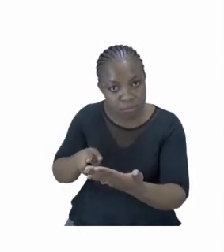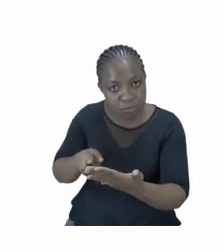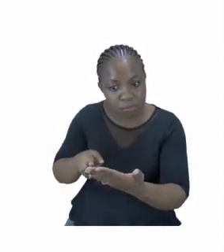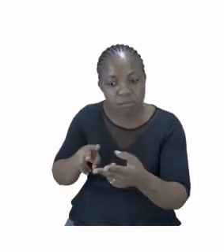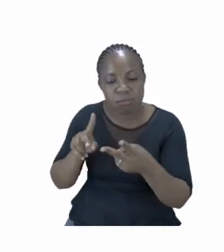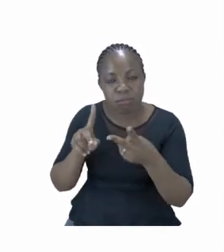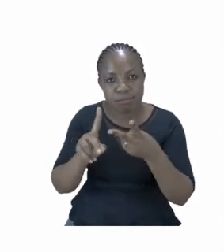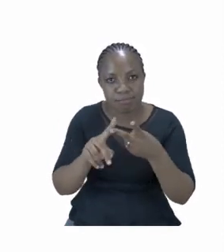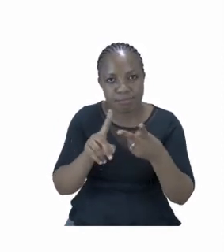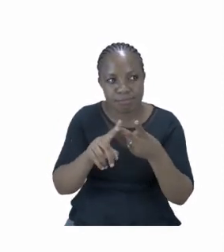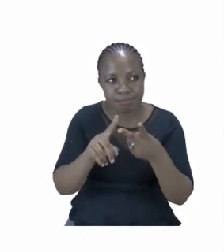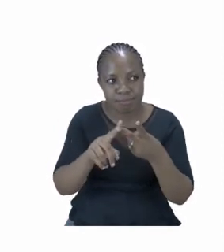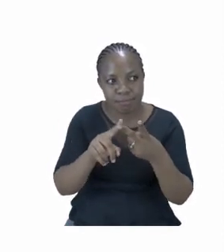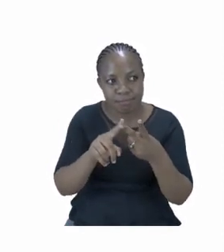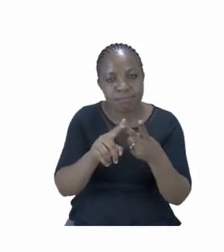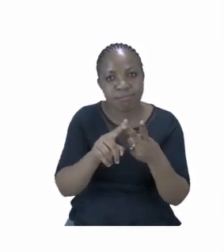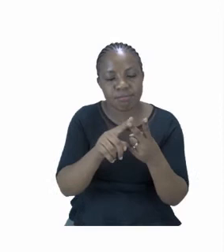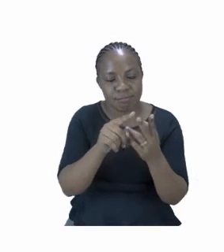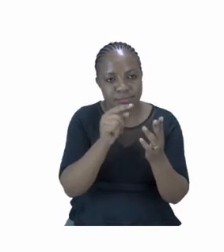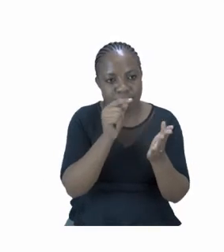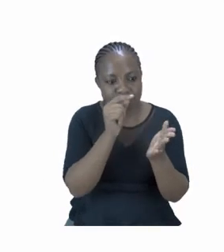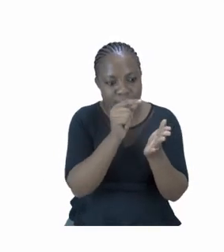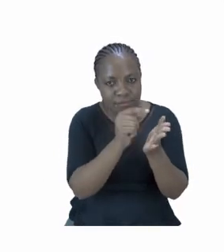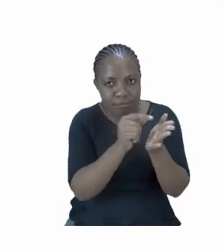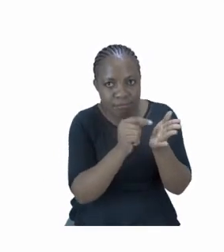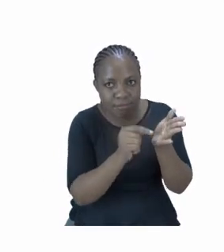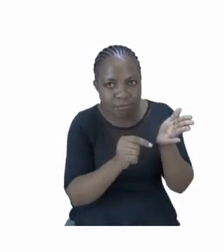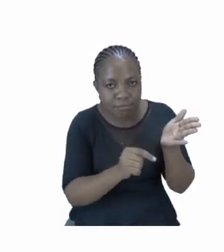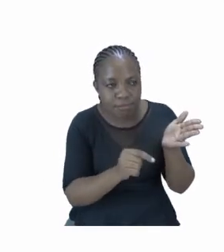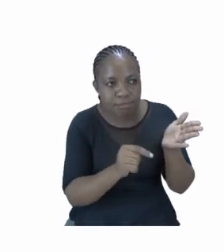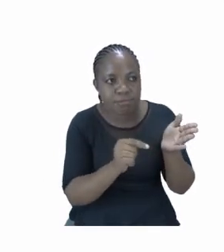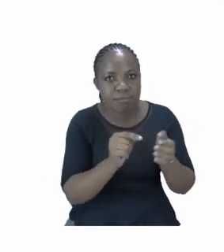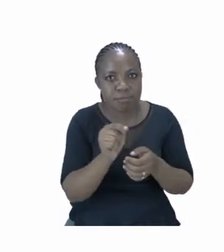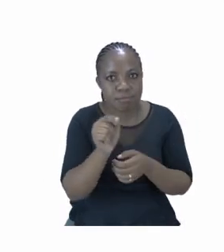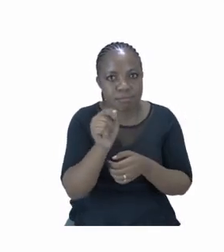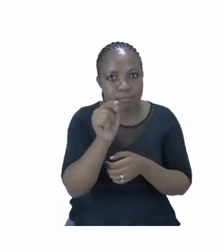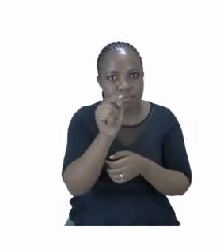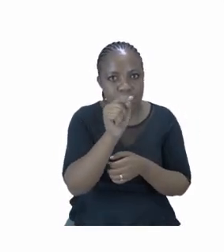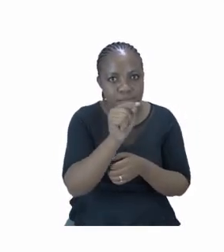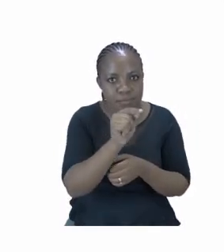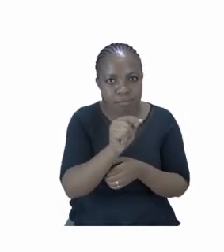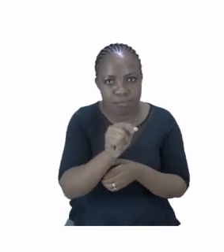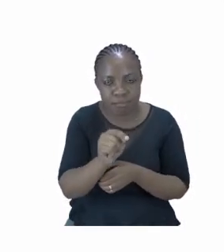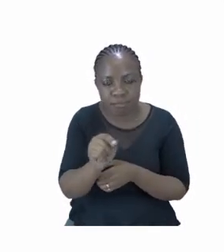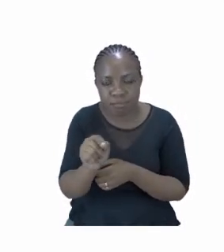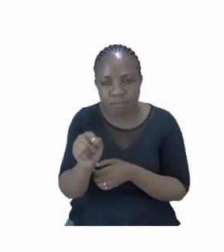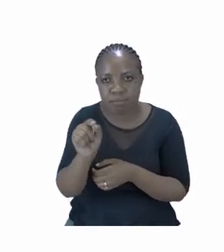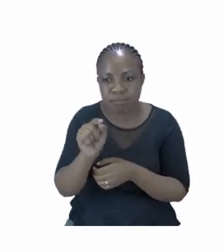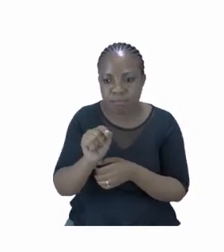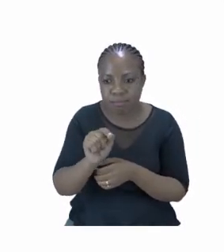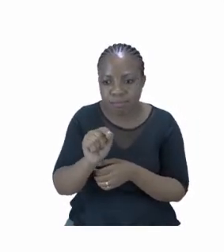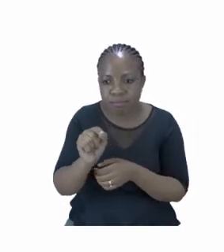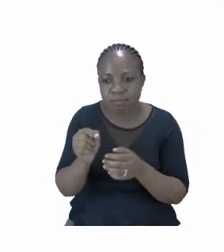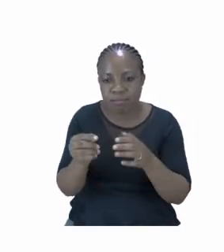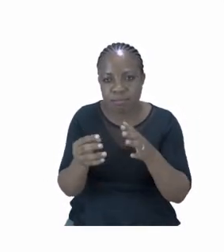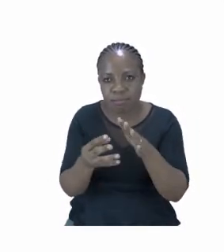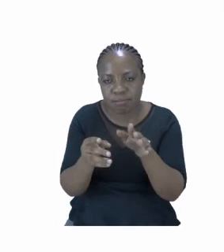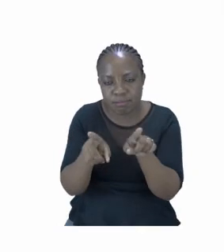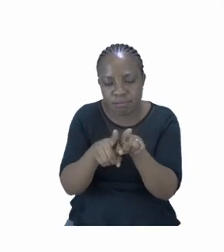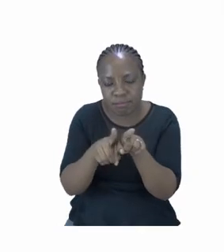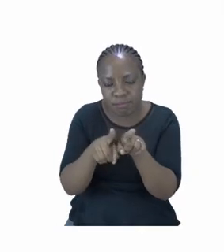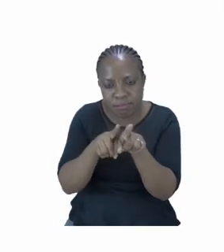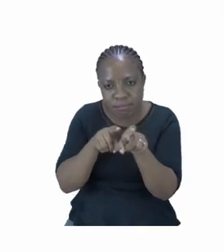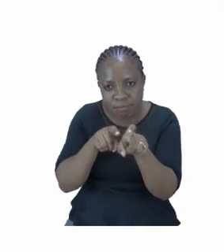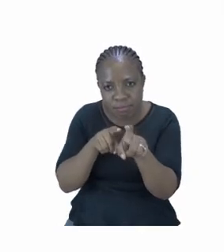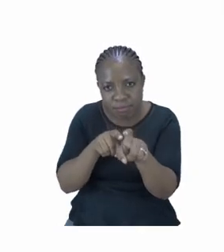side. Remember, when you are tracing these words, take your time. Don't rush and make